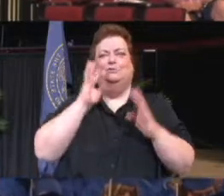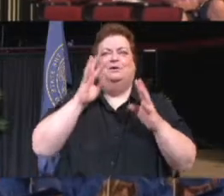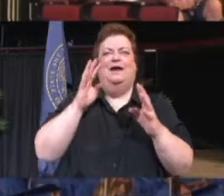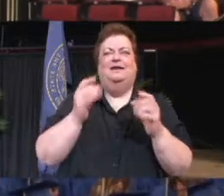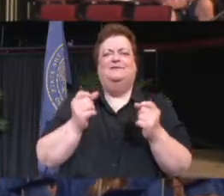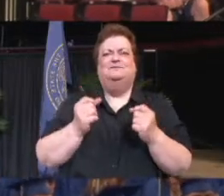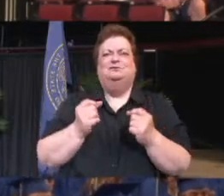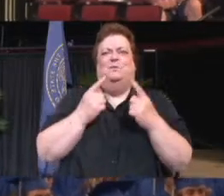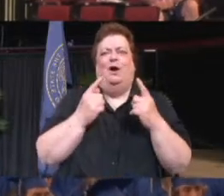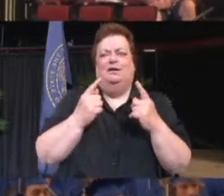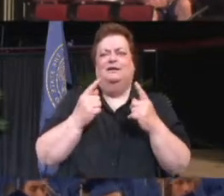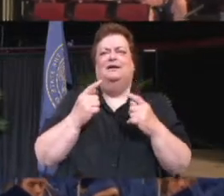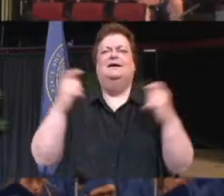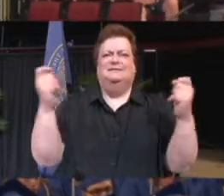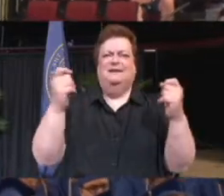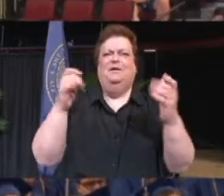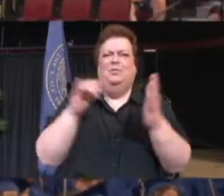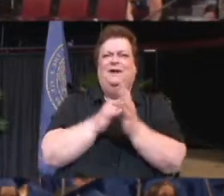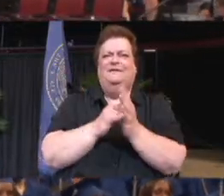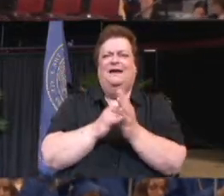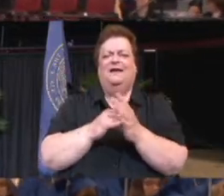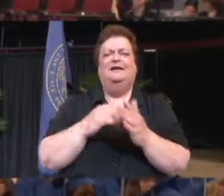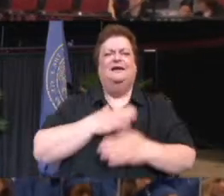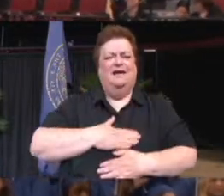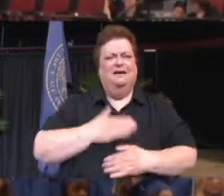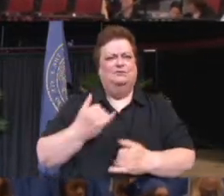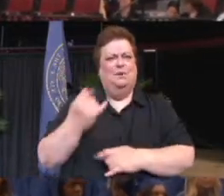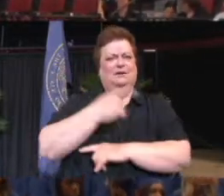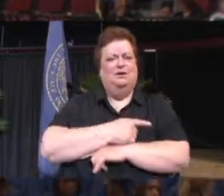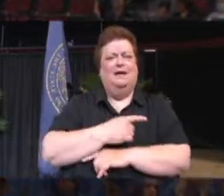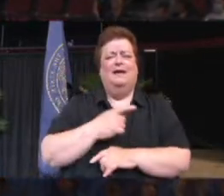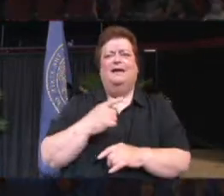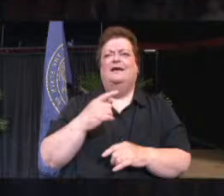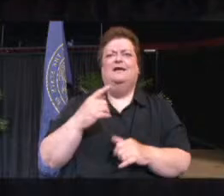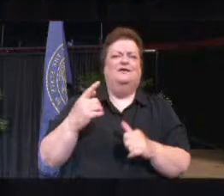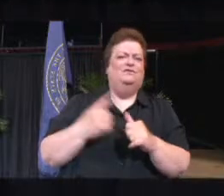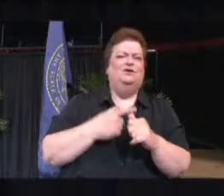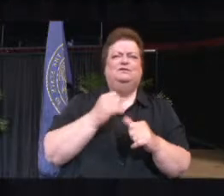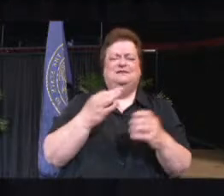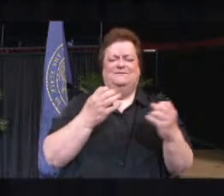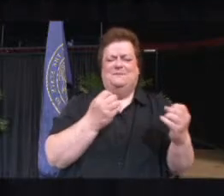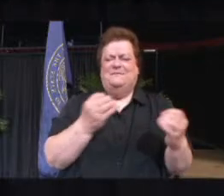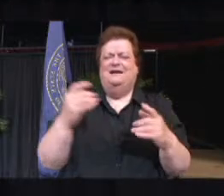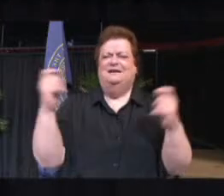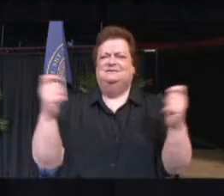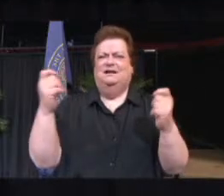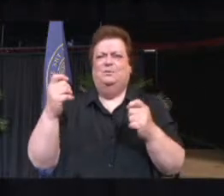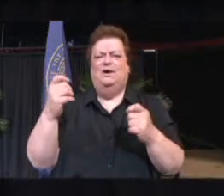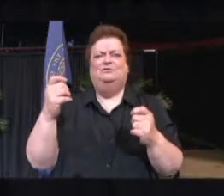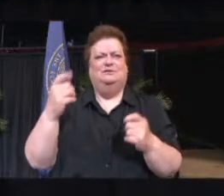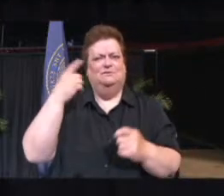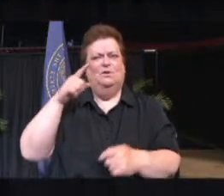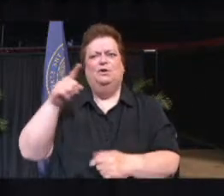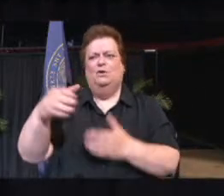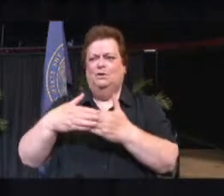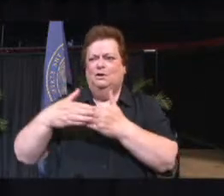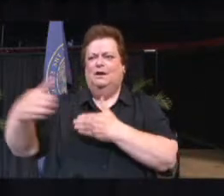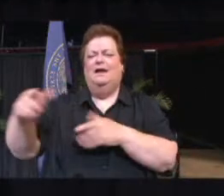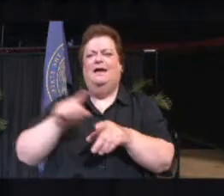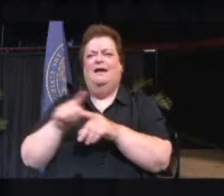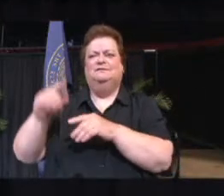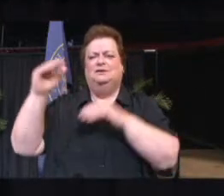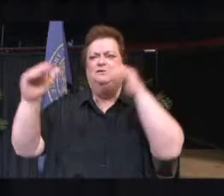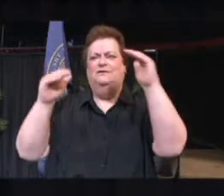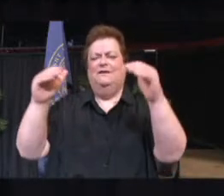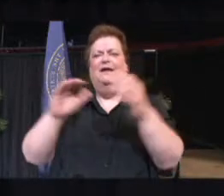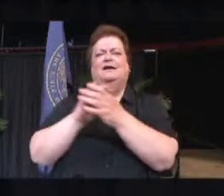it. Enjoy this day. May it be the first of many celebrations of your success as adults. Congratulations